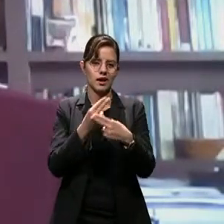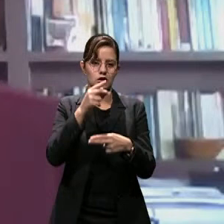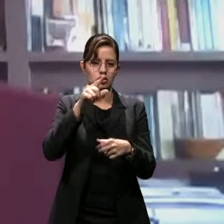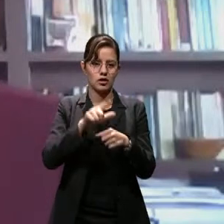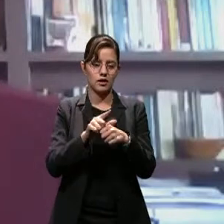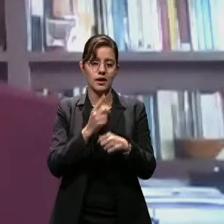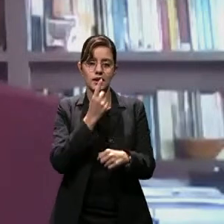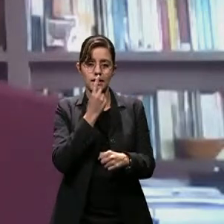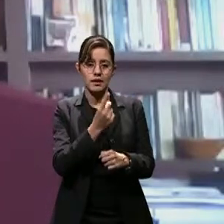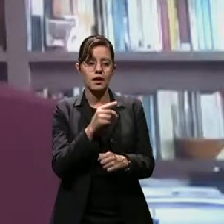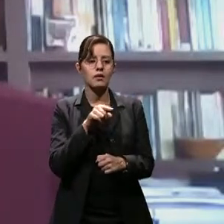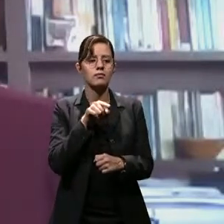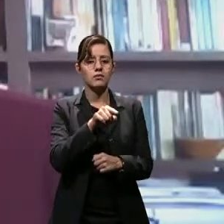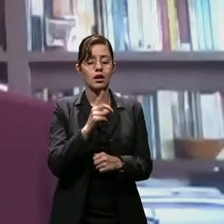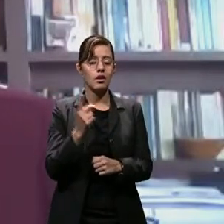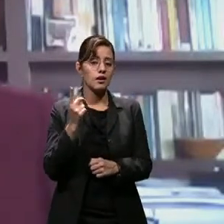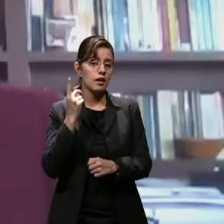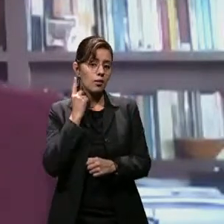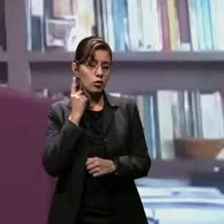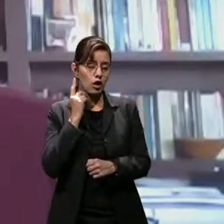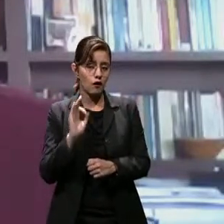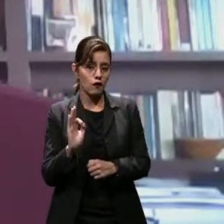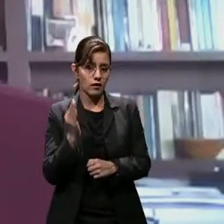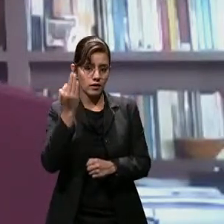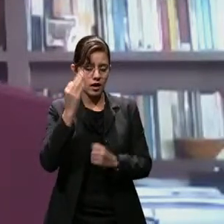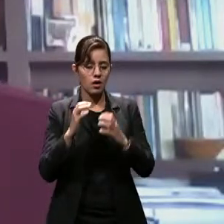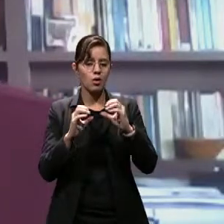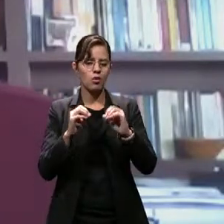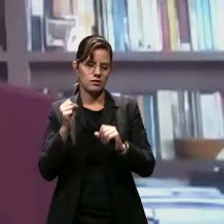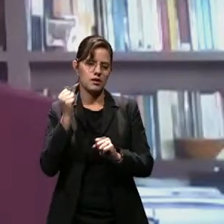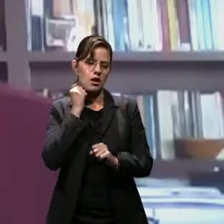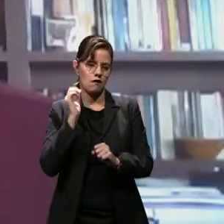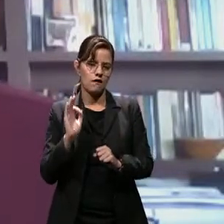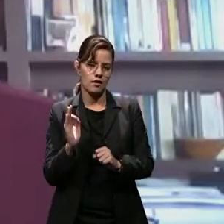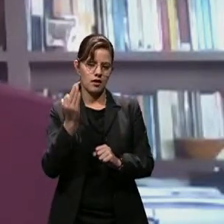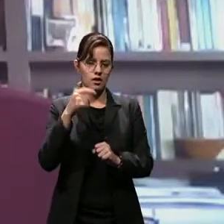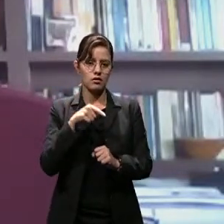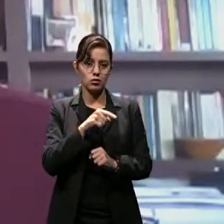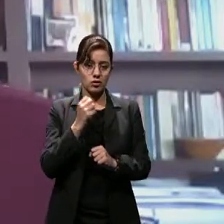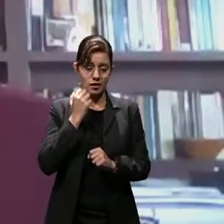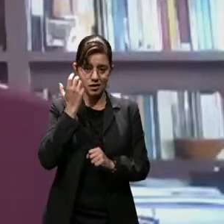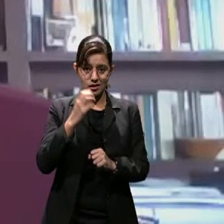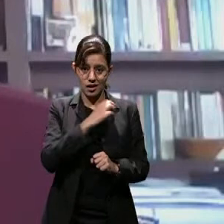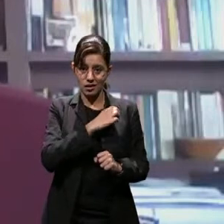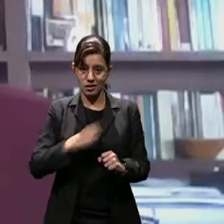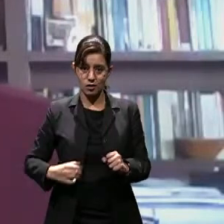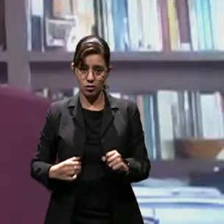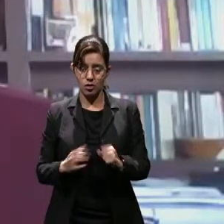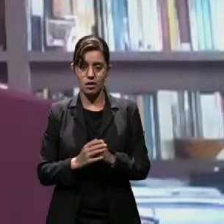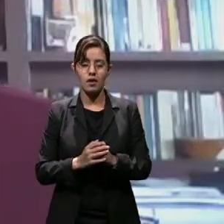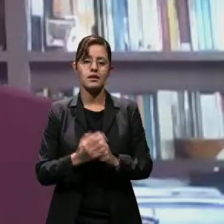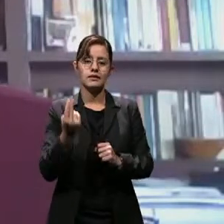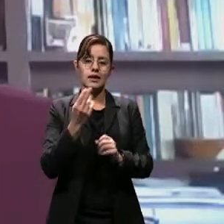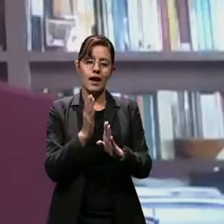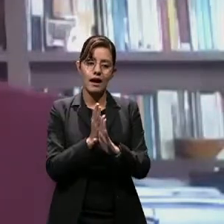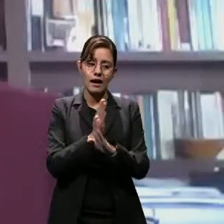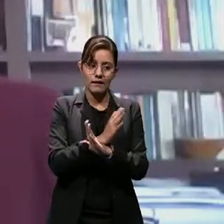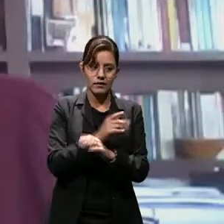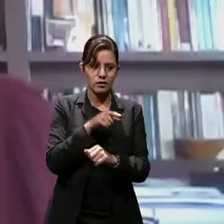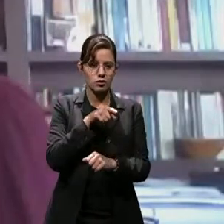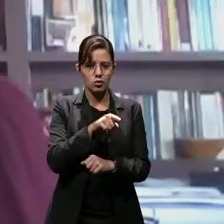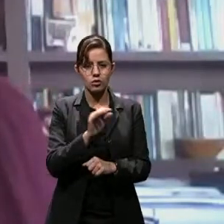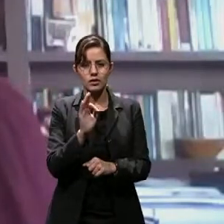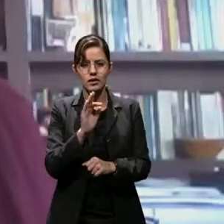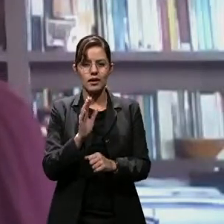as a requirement to be candidate to be a representative or a senator